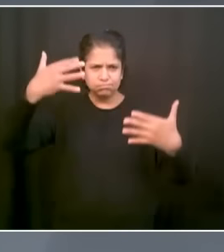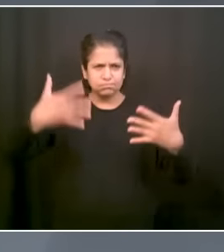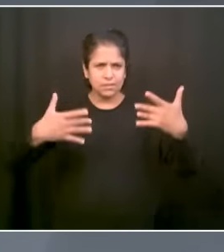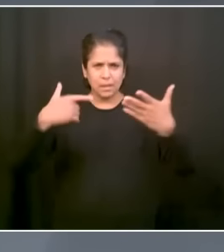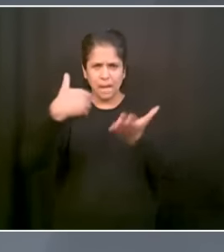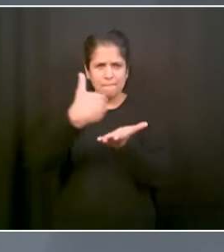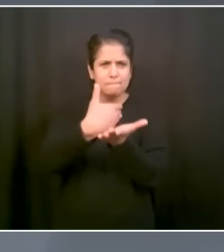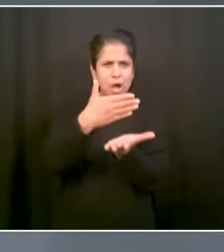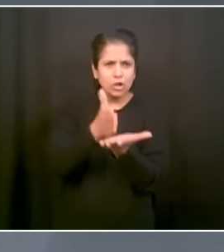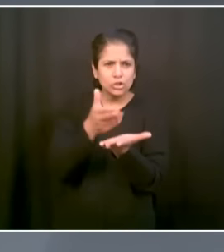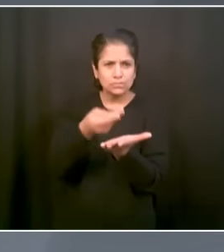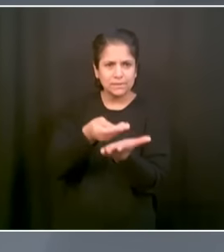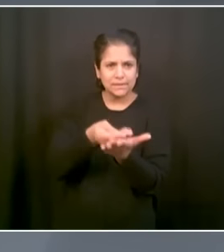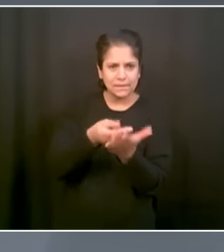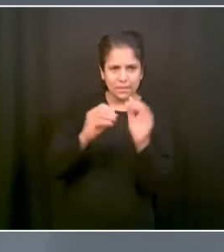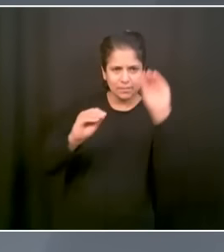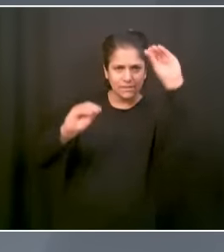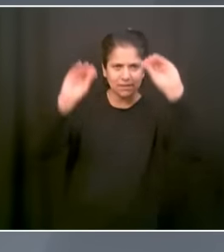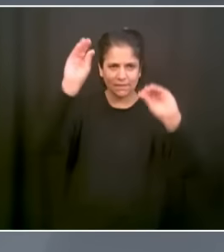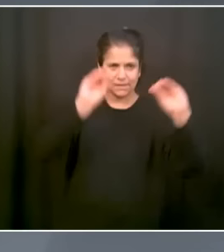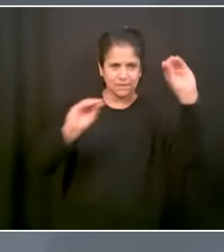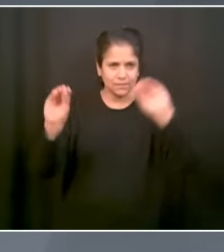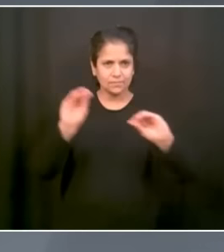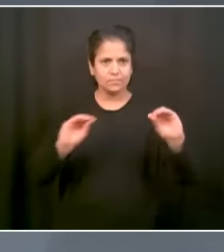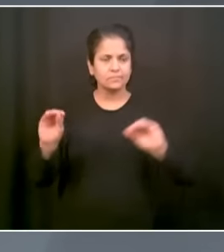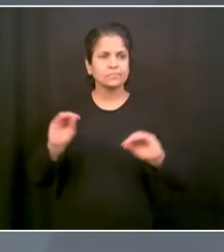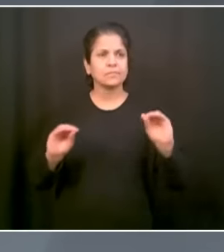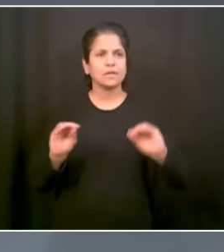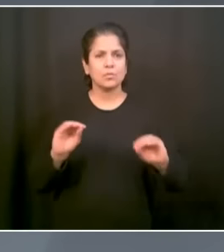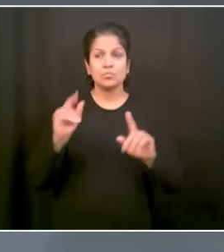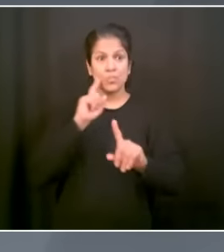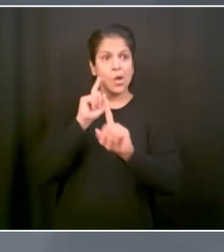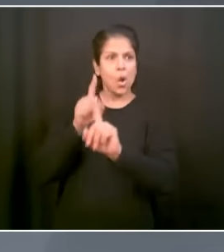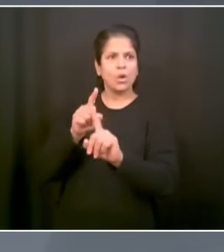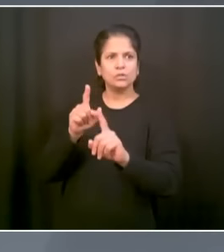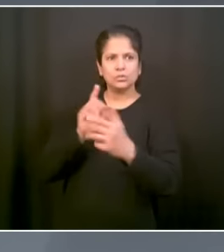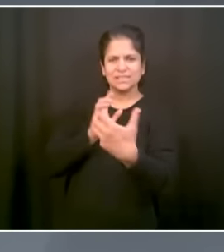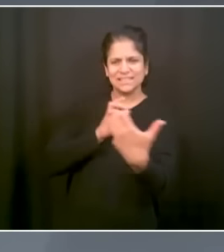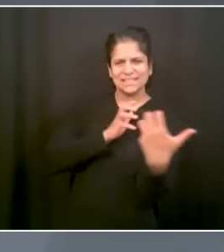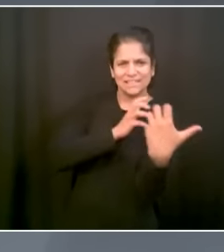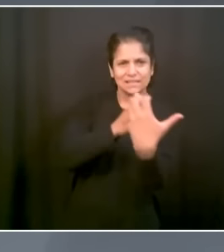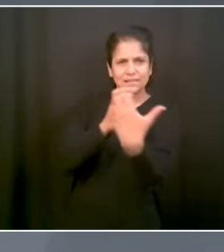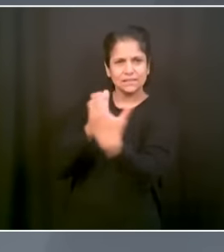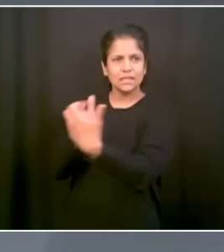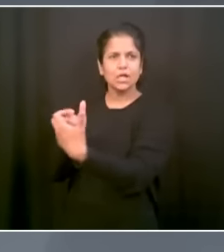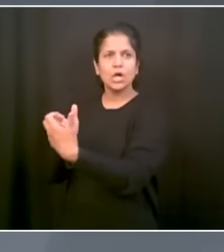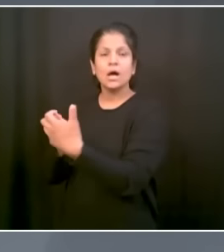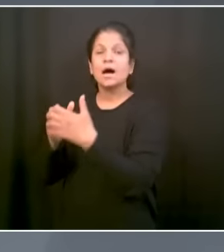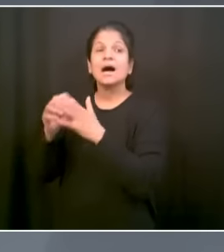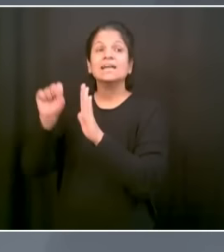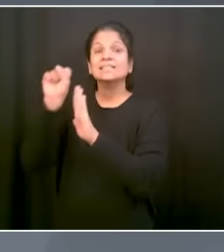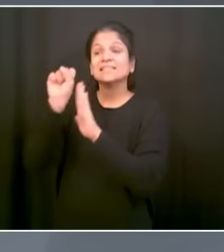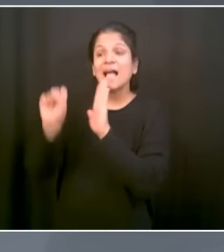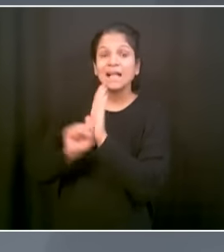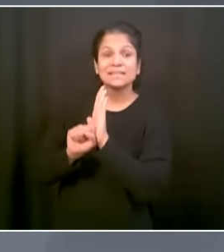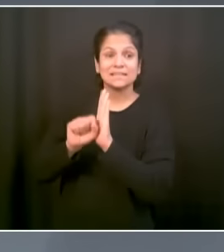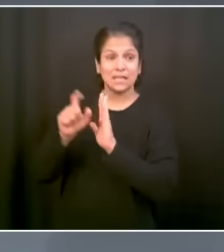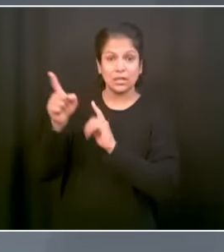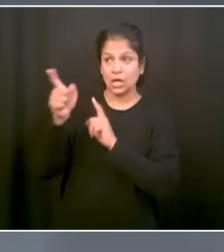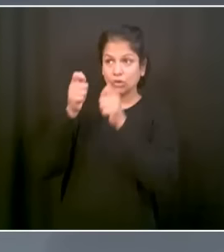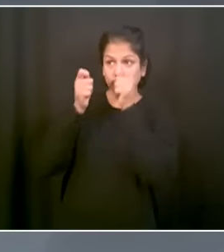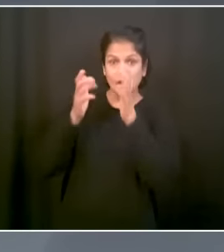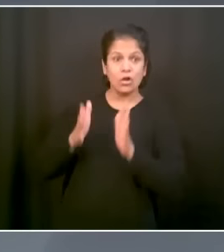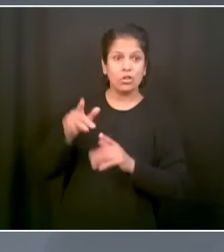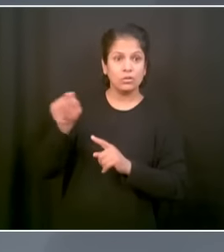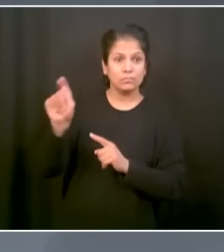of city and state controllers. We're going to keep looking in and looking under the hood. There are a number of different things we're going to pursue for savings.